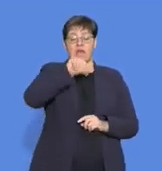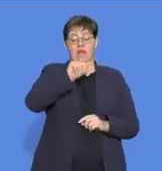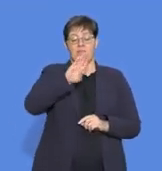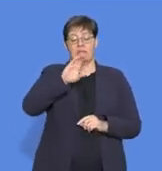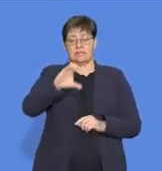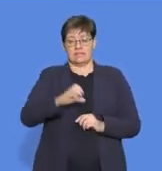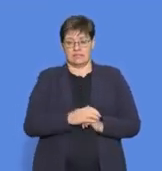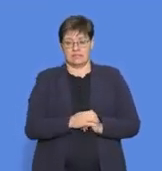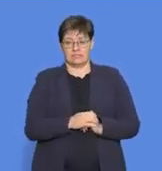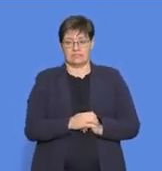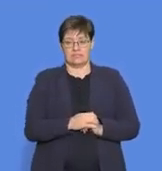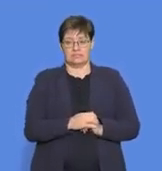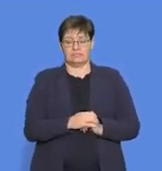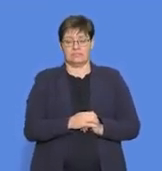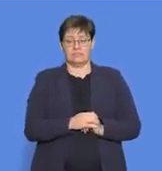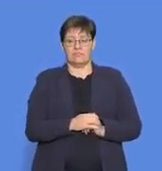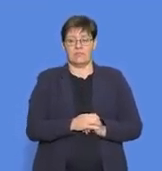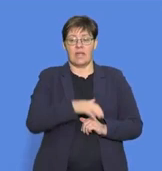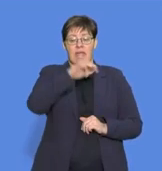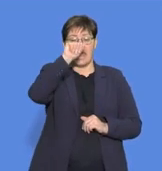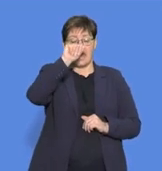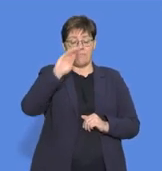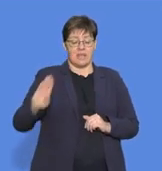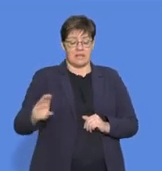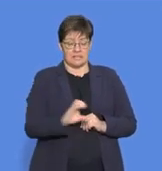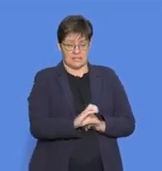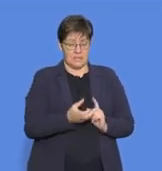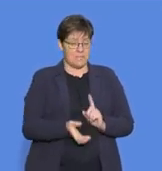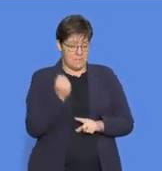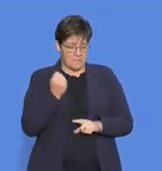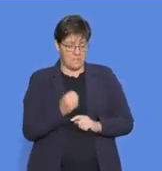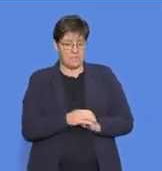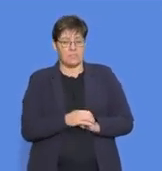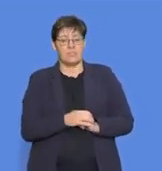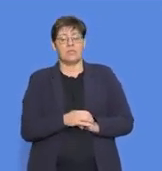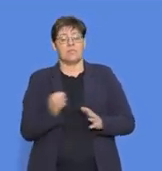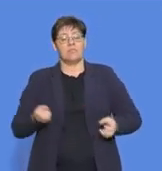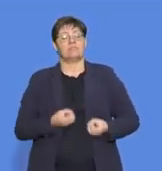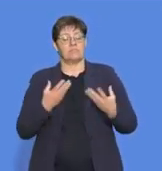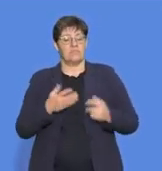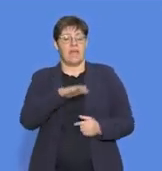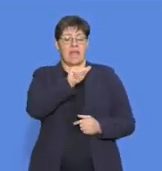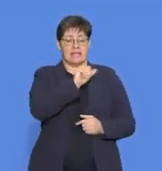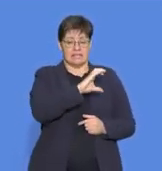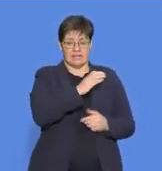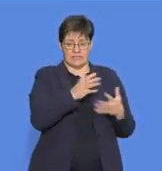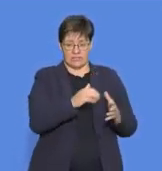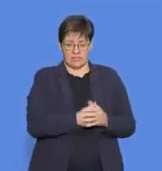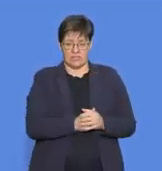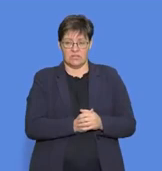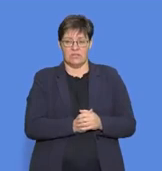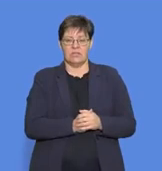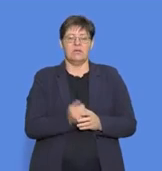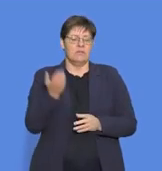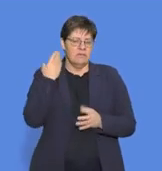of ABC. So to find the area of ABC, remember already we've got an expression for AC. Okay, we